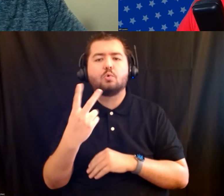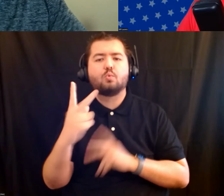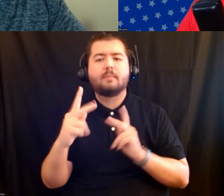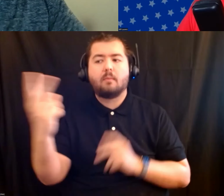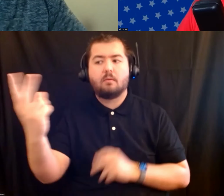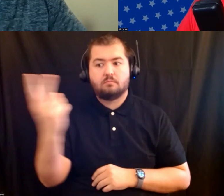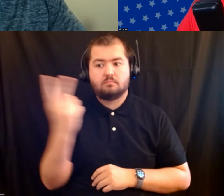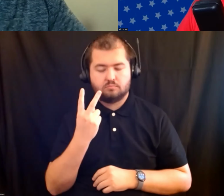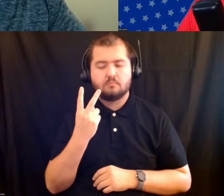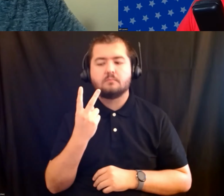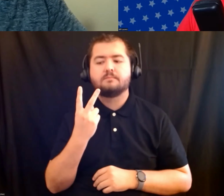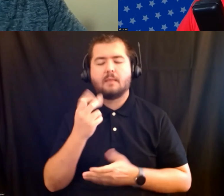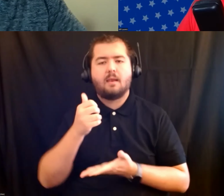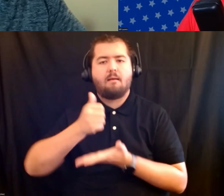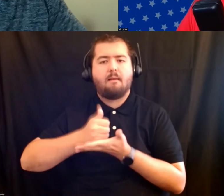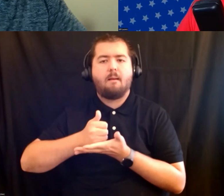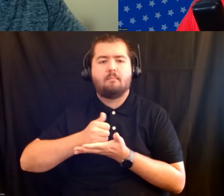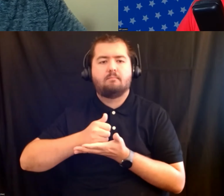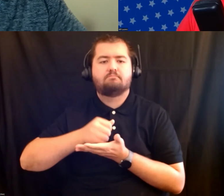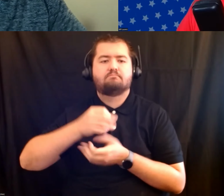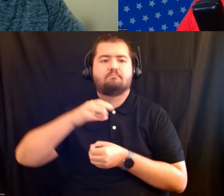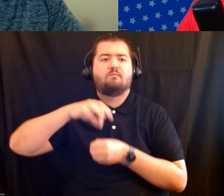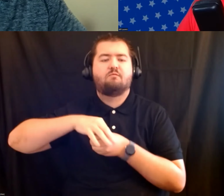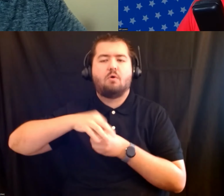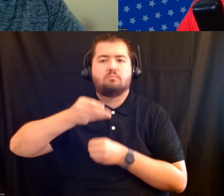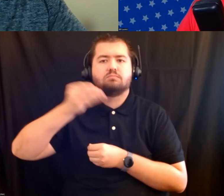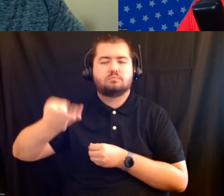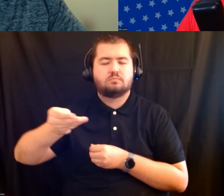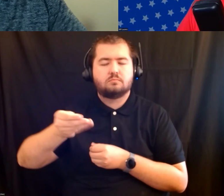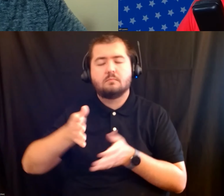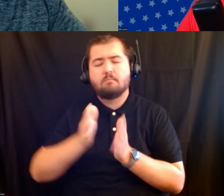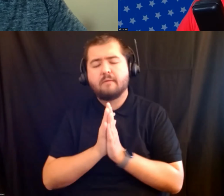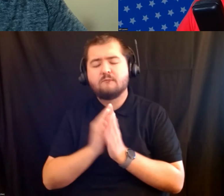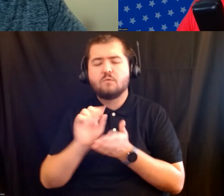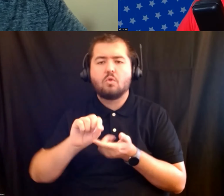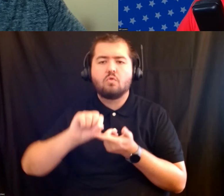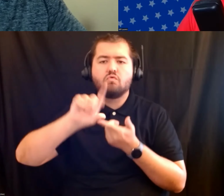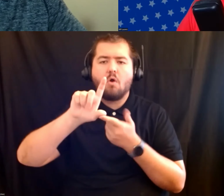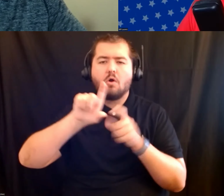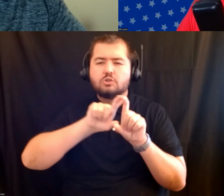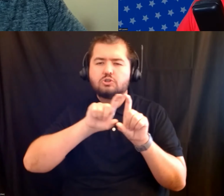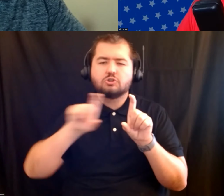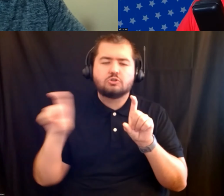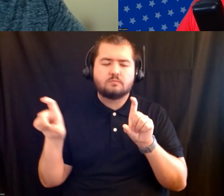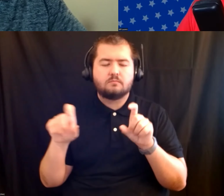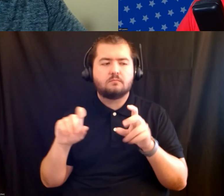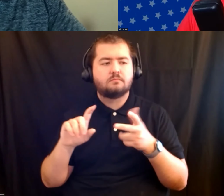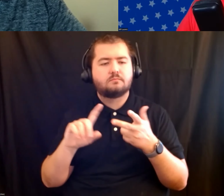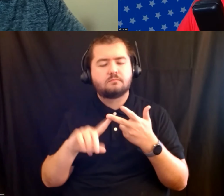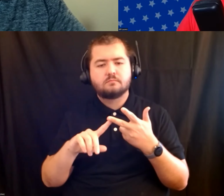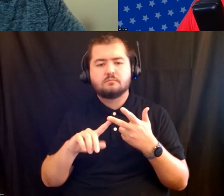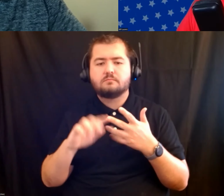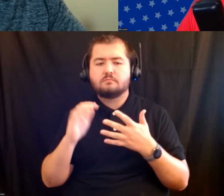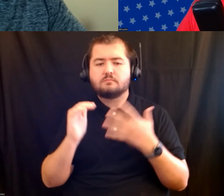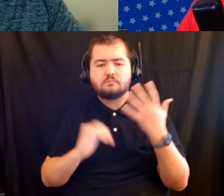Special Election Board. You can ask for large print ballots. All of that information is done at your county